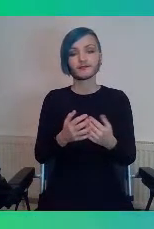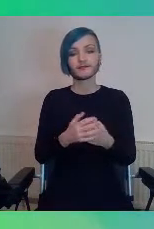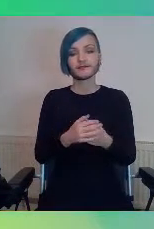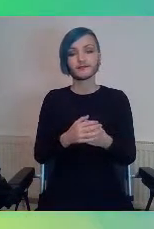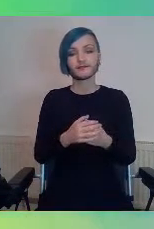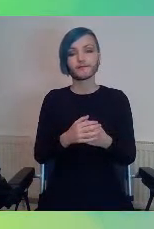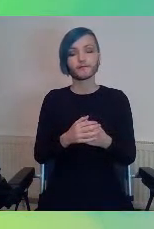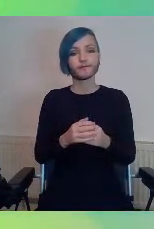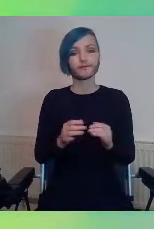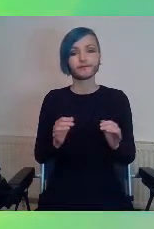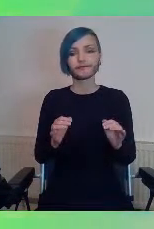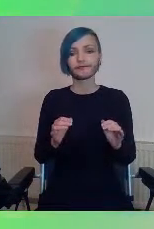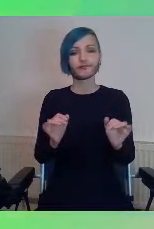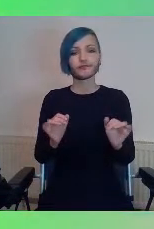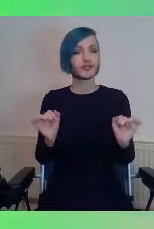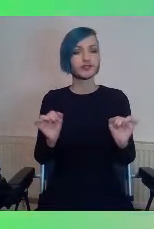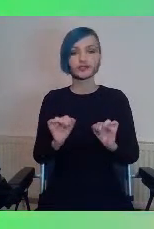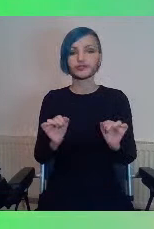establish a good